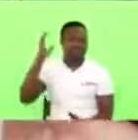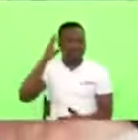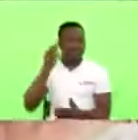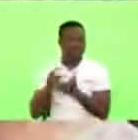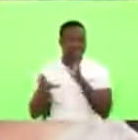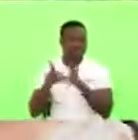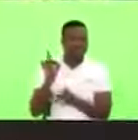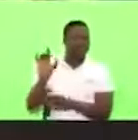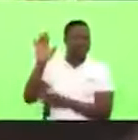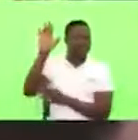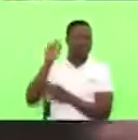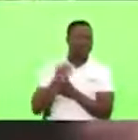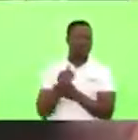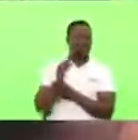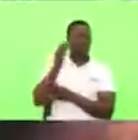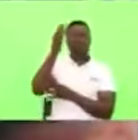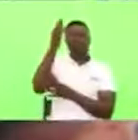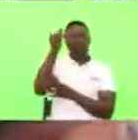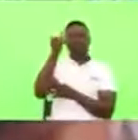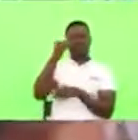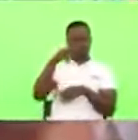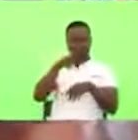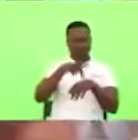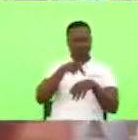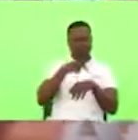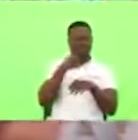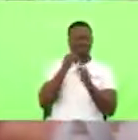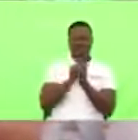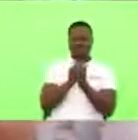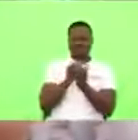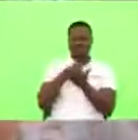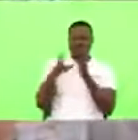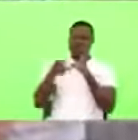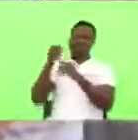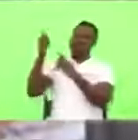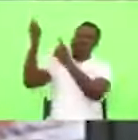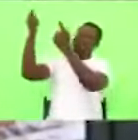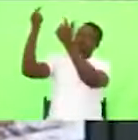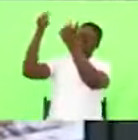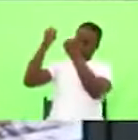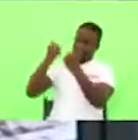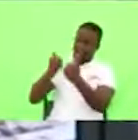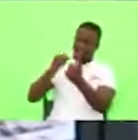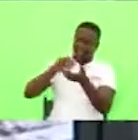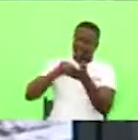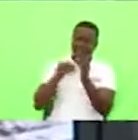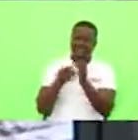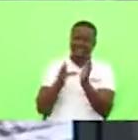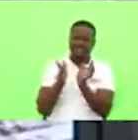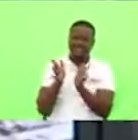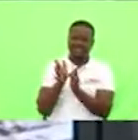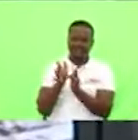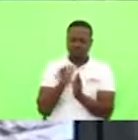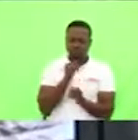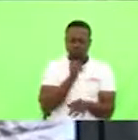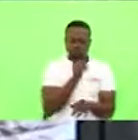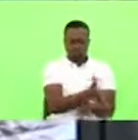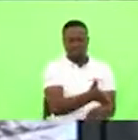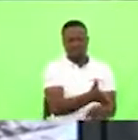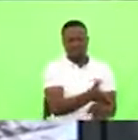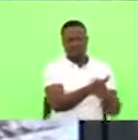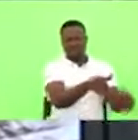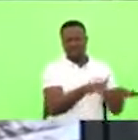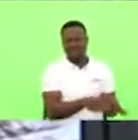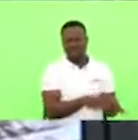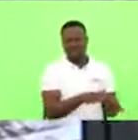Why is Peter saying that by the coming of the Holy Spirit, it means that Jesus is not in the grave?